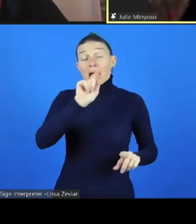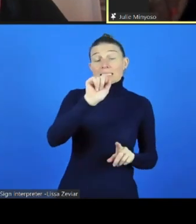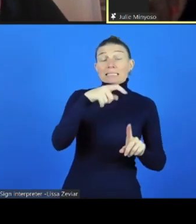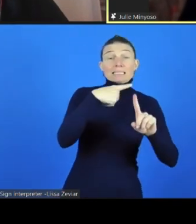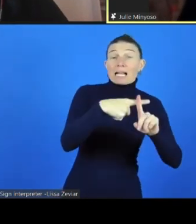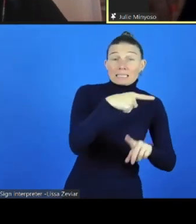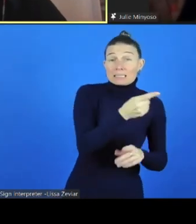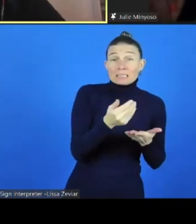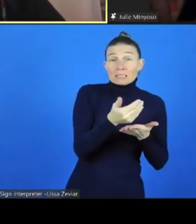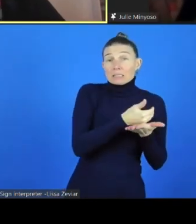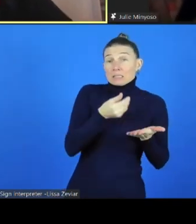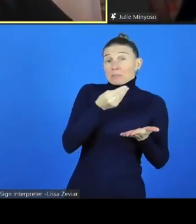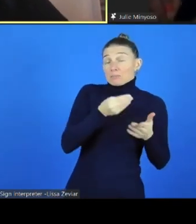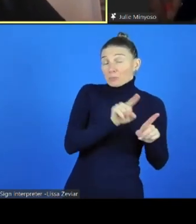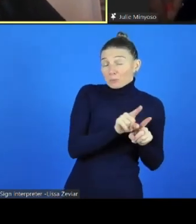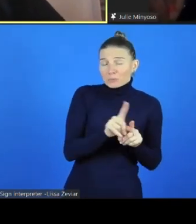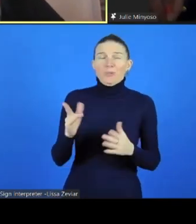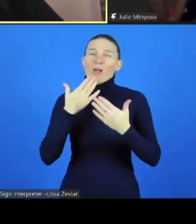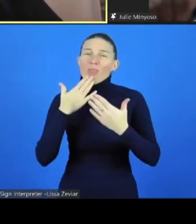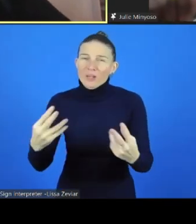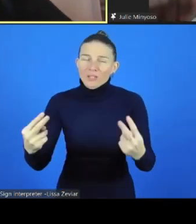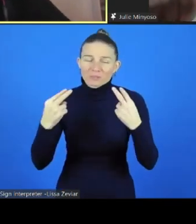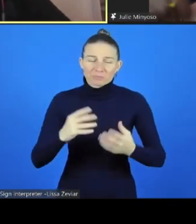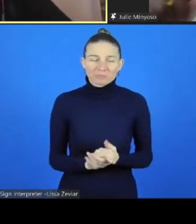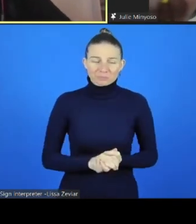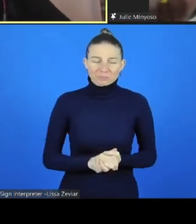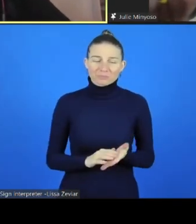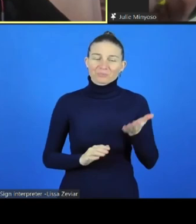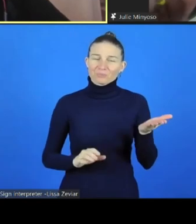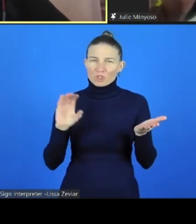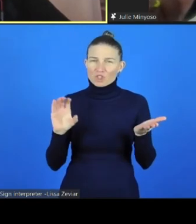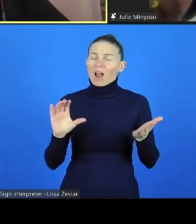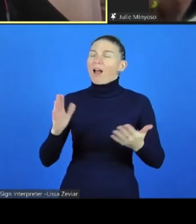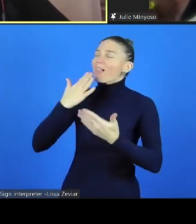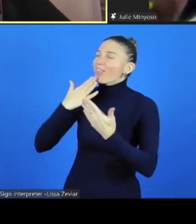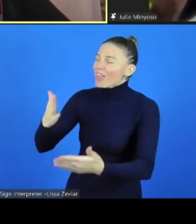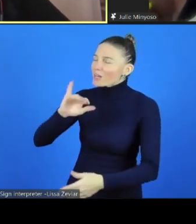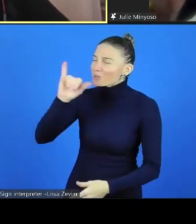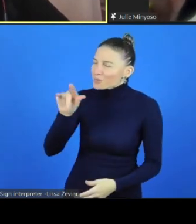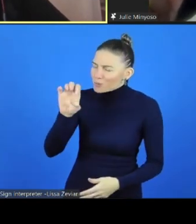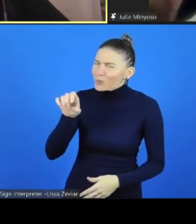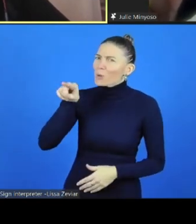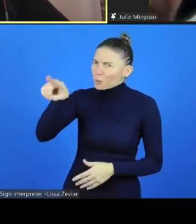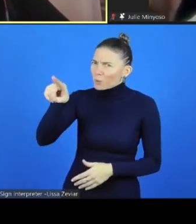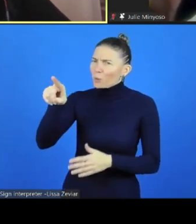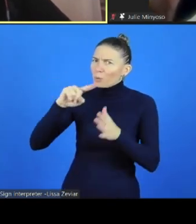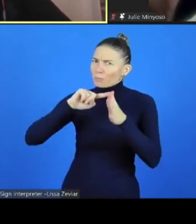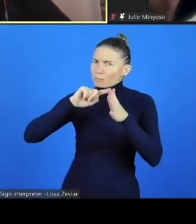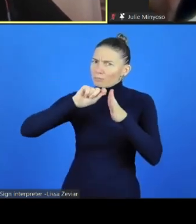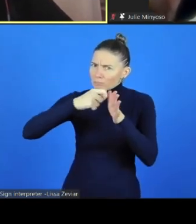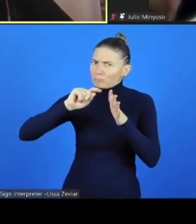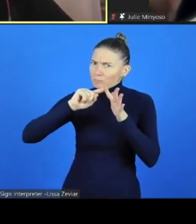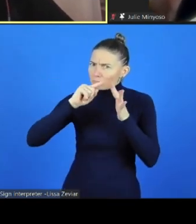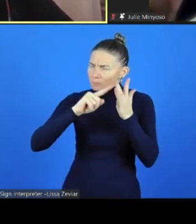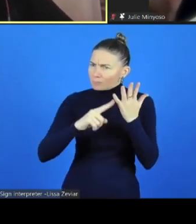much. Excellent. Thank you so much, Julie. I'll come back to some of the points that you've raised at the end.